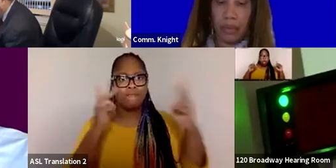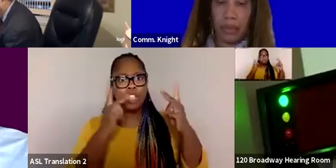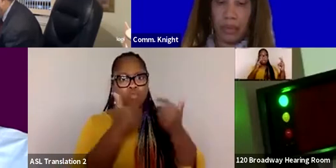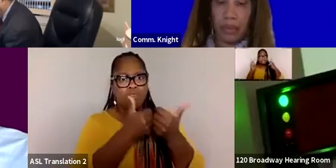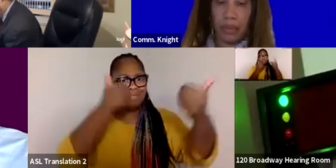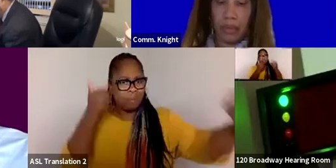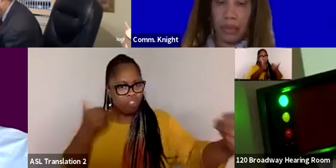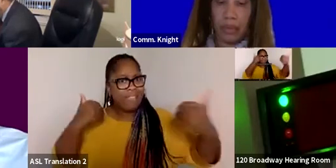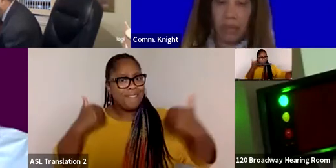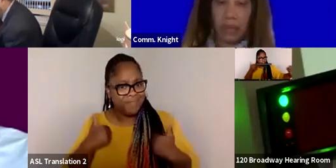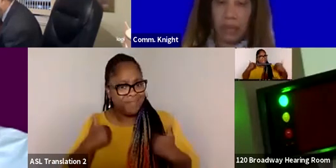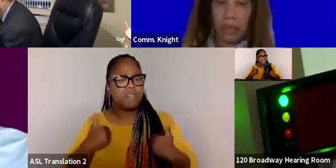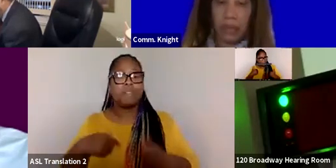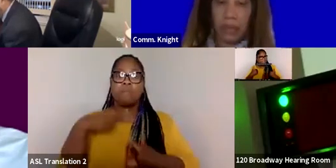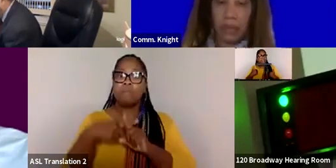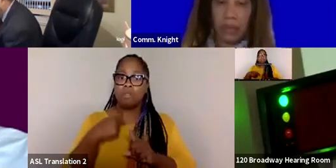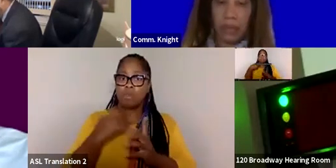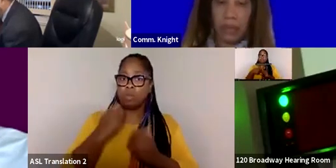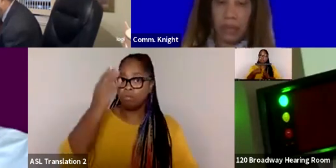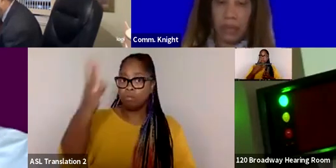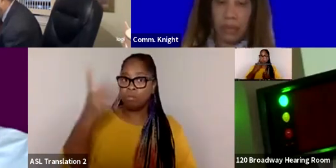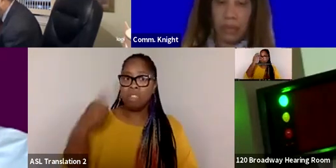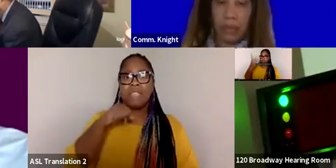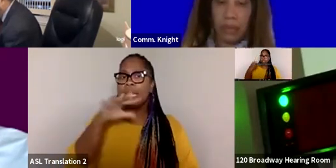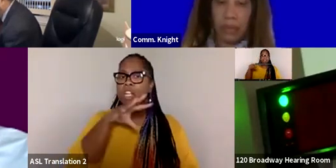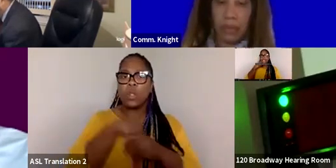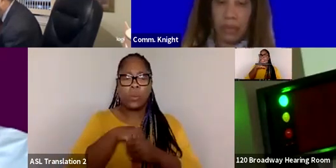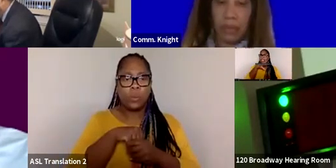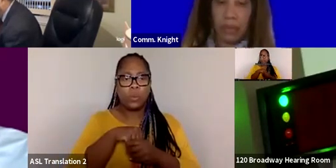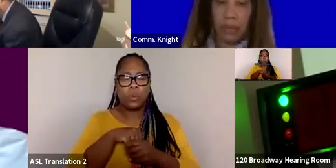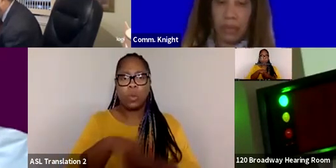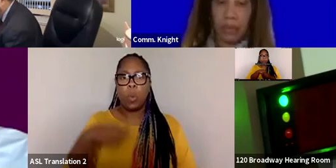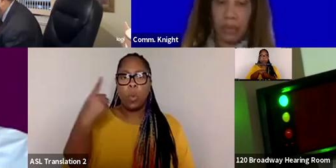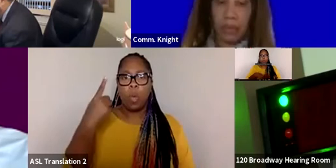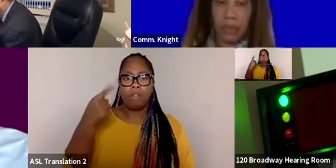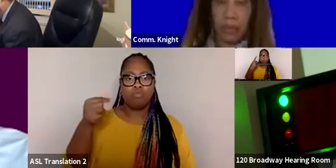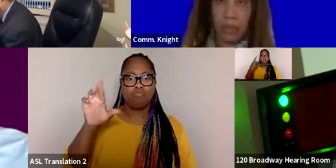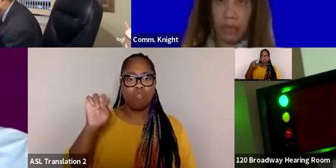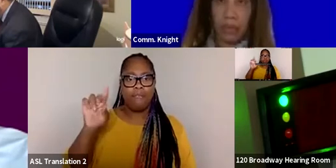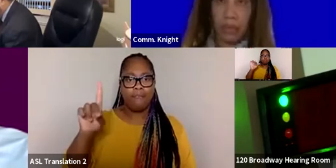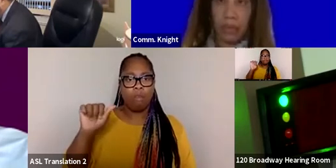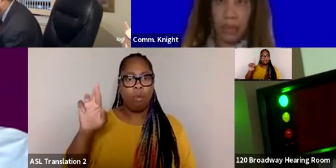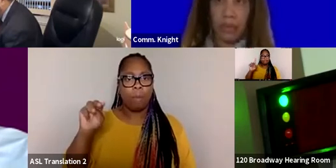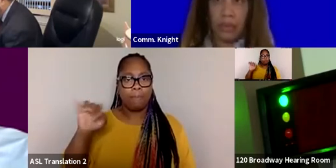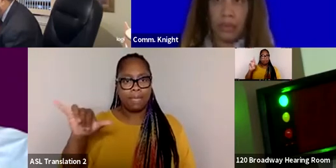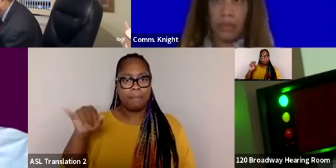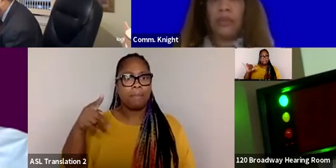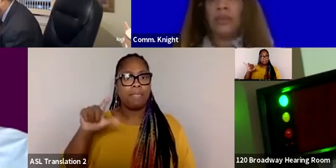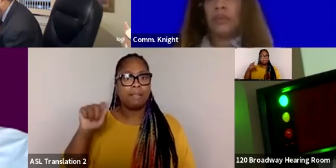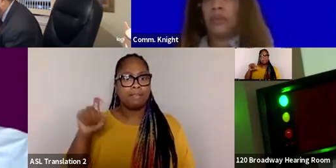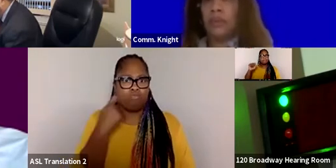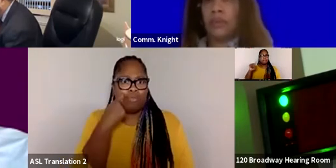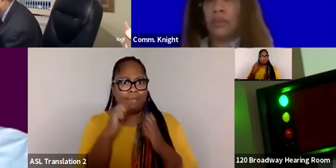I would also like to note that they omitted one Grand Army Plaza, the newest construction building there, which is also